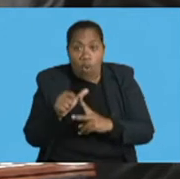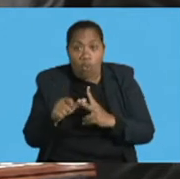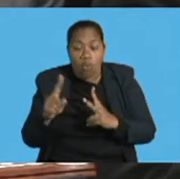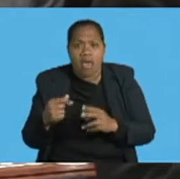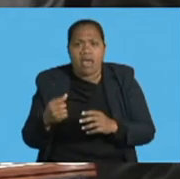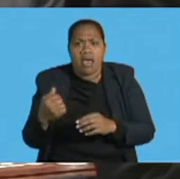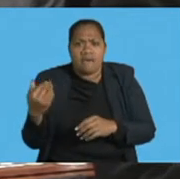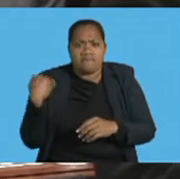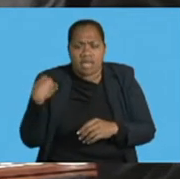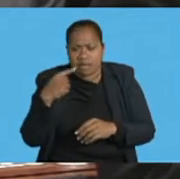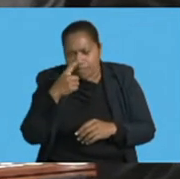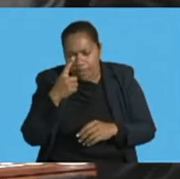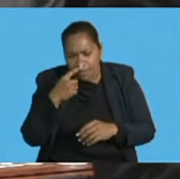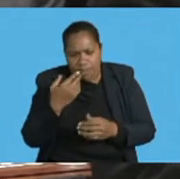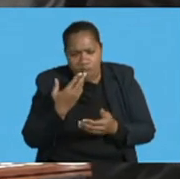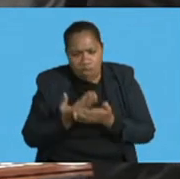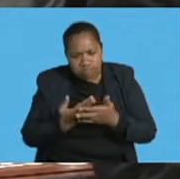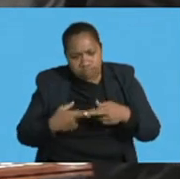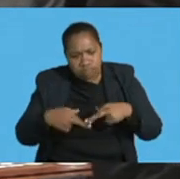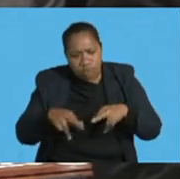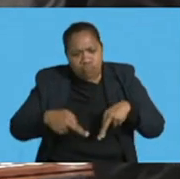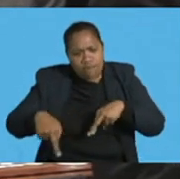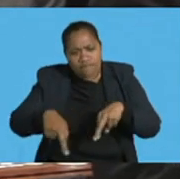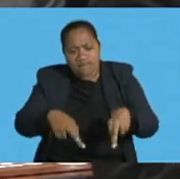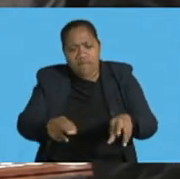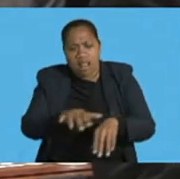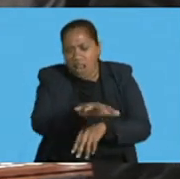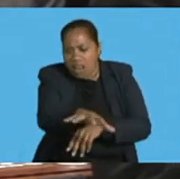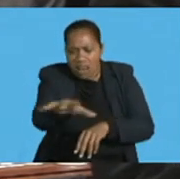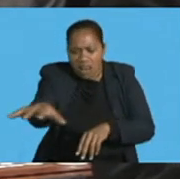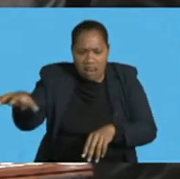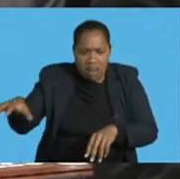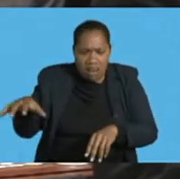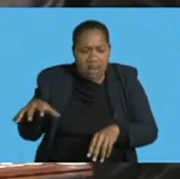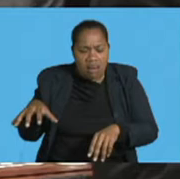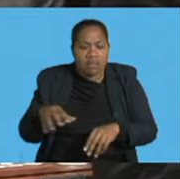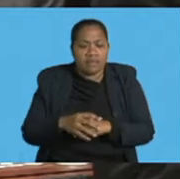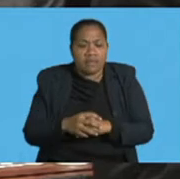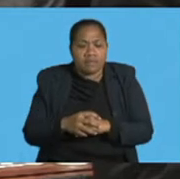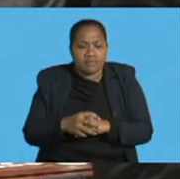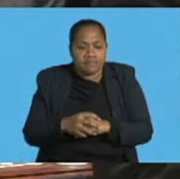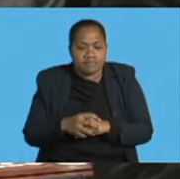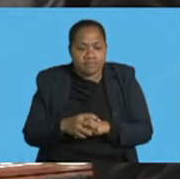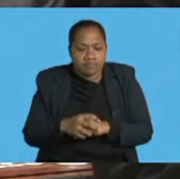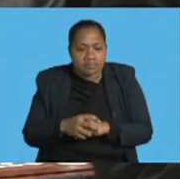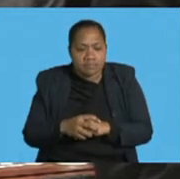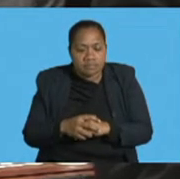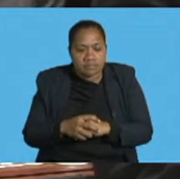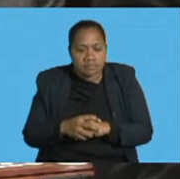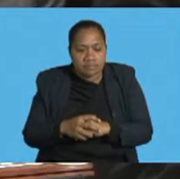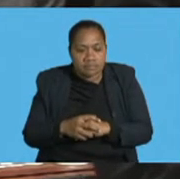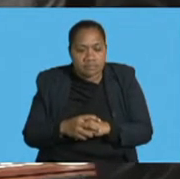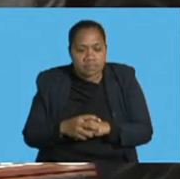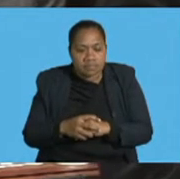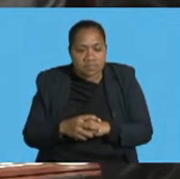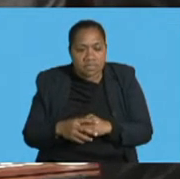transportation, but also to ensure that waterways does not pose a threat to communities, to our infrastructure, to